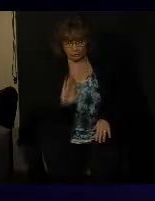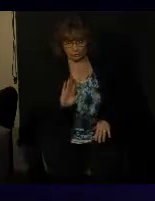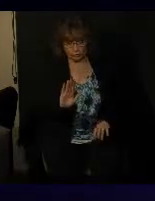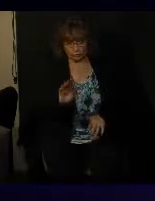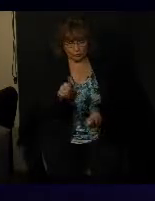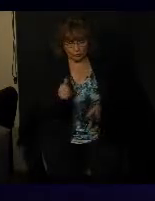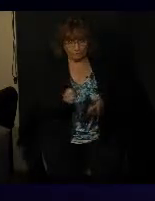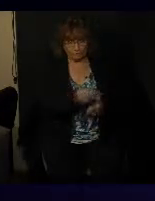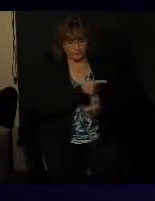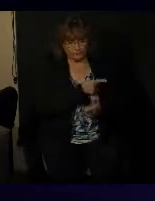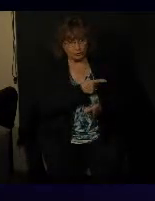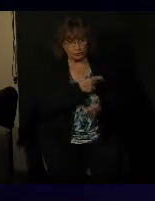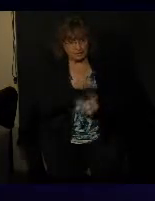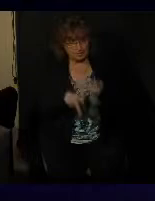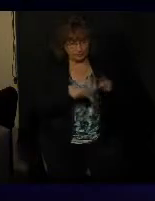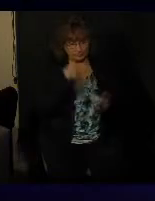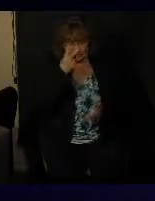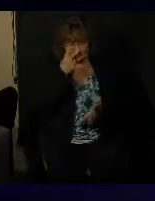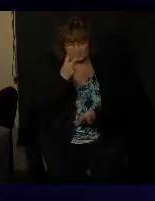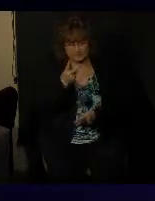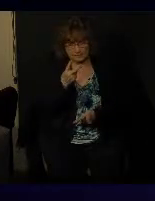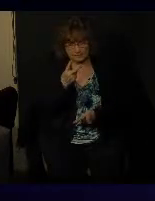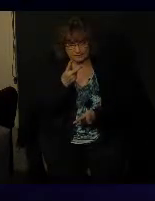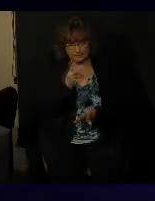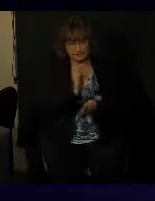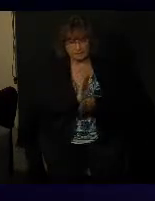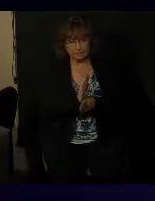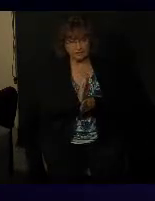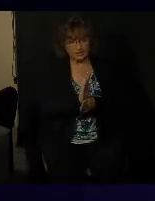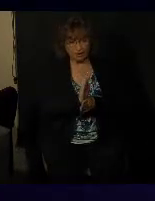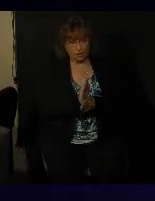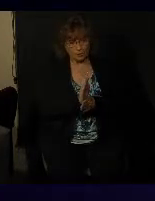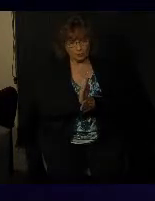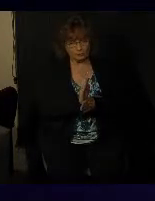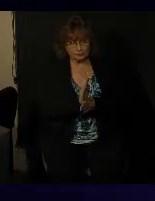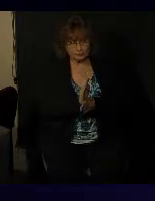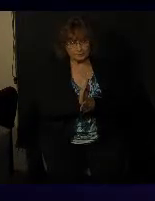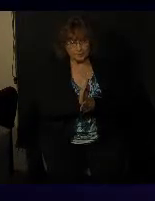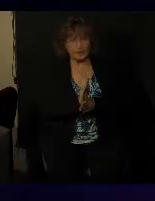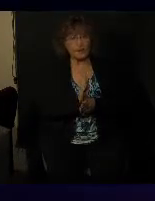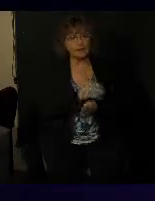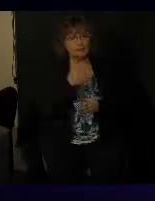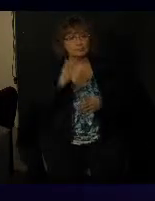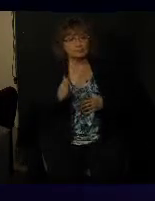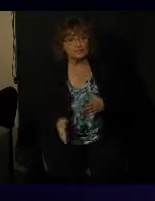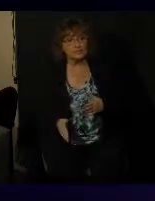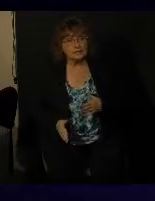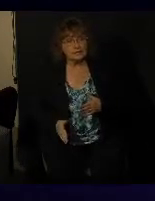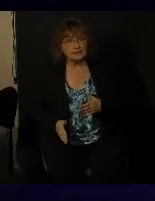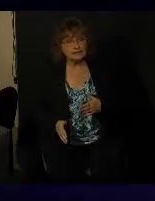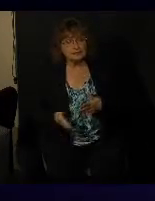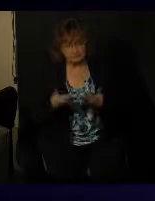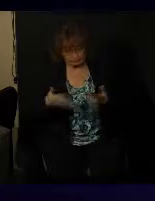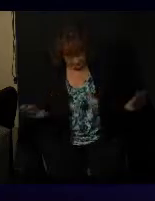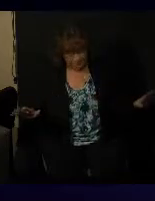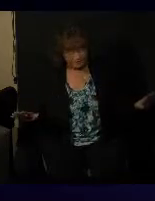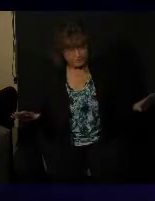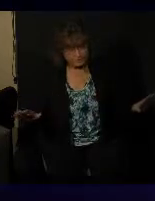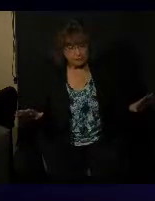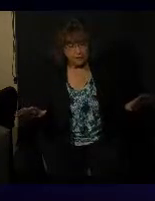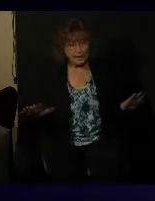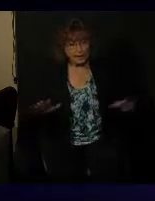see it. That video was completely done by our student body. And there was